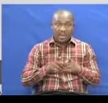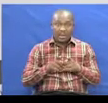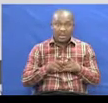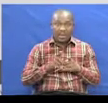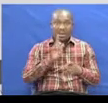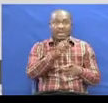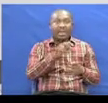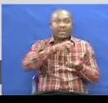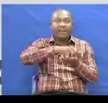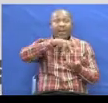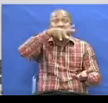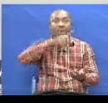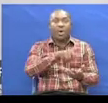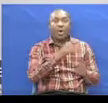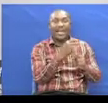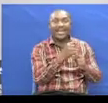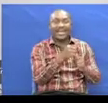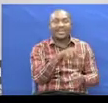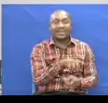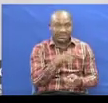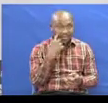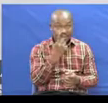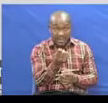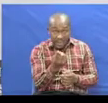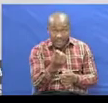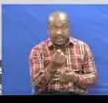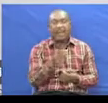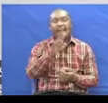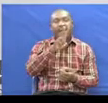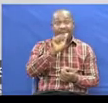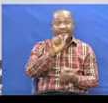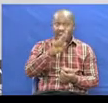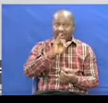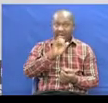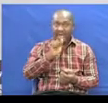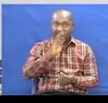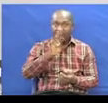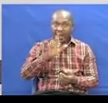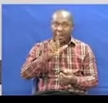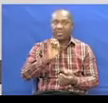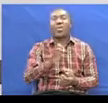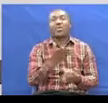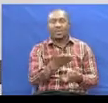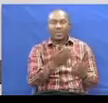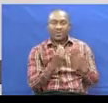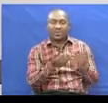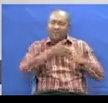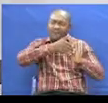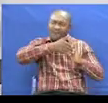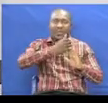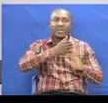for a variable. So the first thing, check about a variable. Is